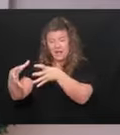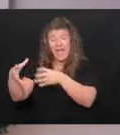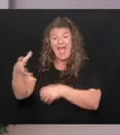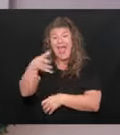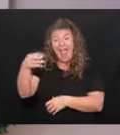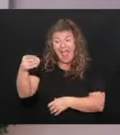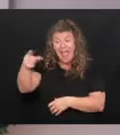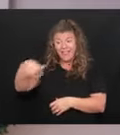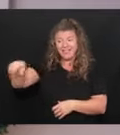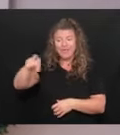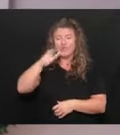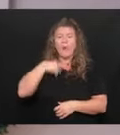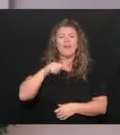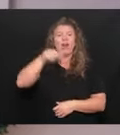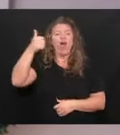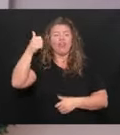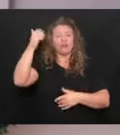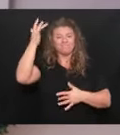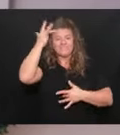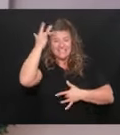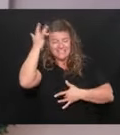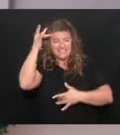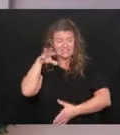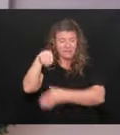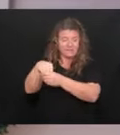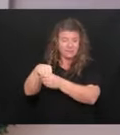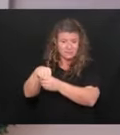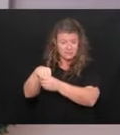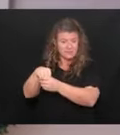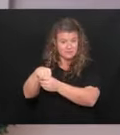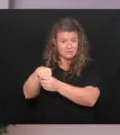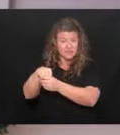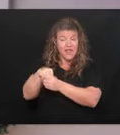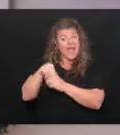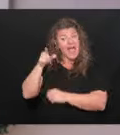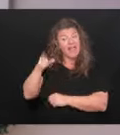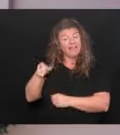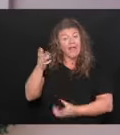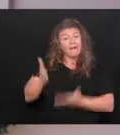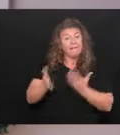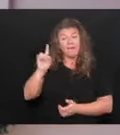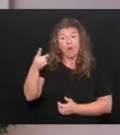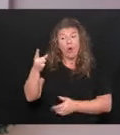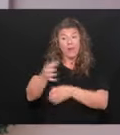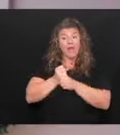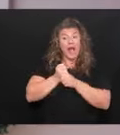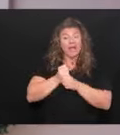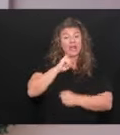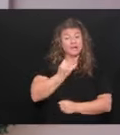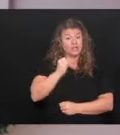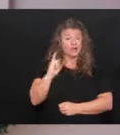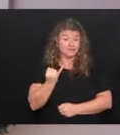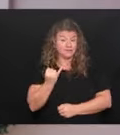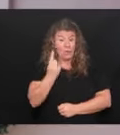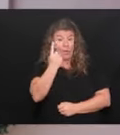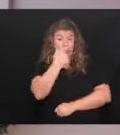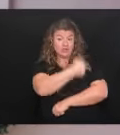are immunocompromised, and also people who may have received a single dose of Johnson & Johnson